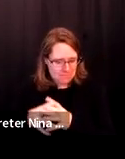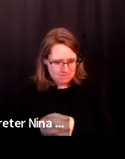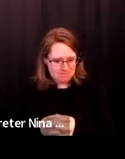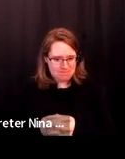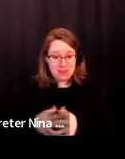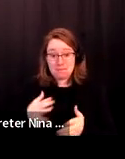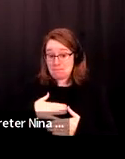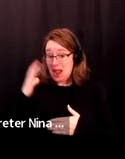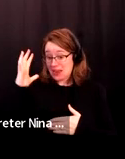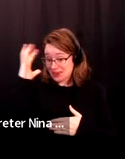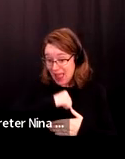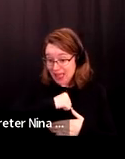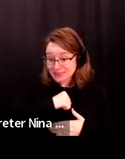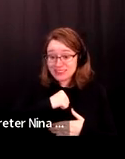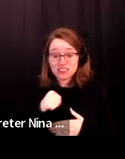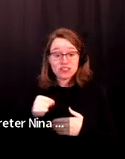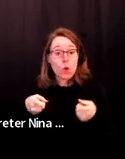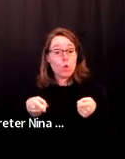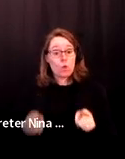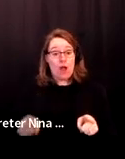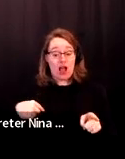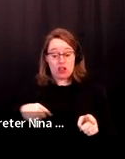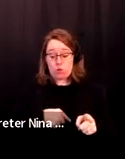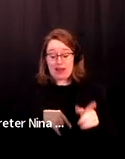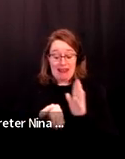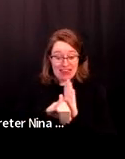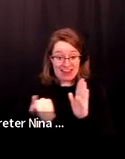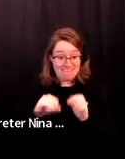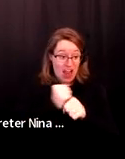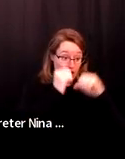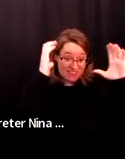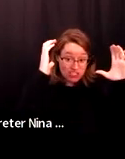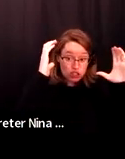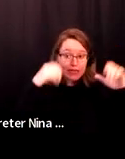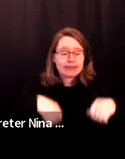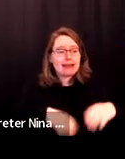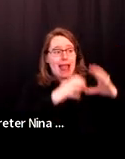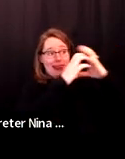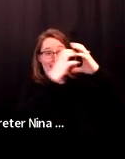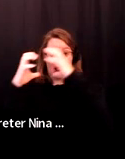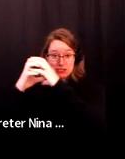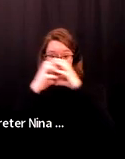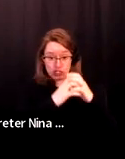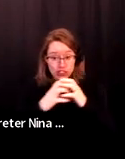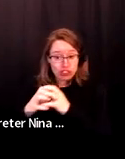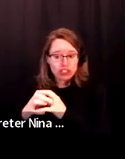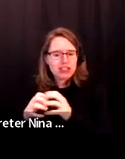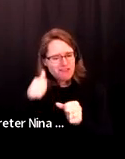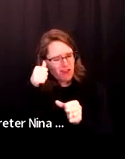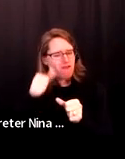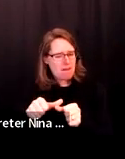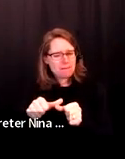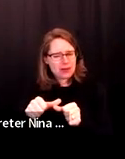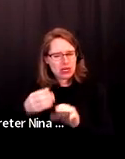that as we identify our vision and kind of these cluster areas, that if you remember back to